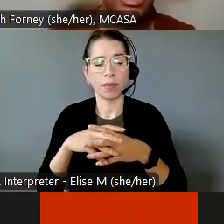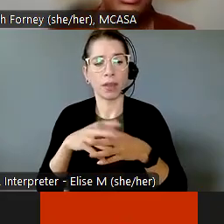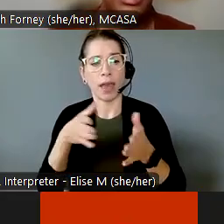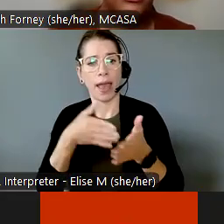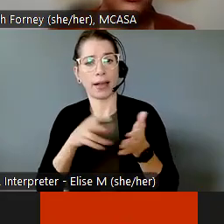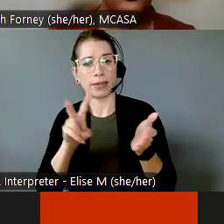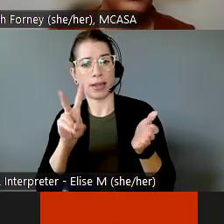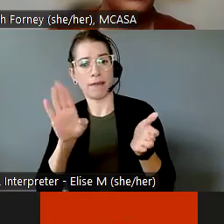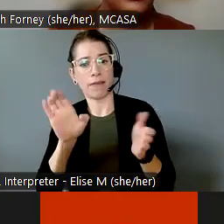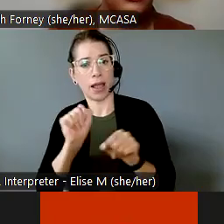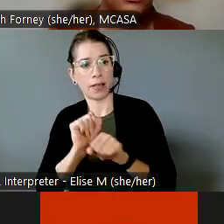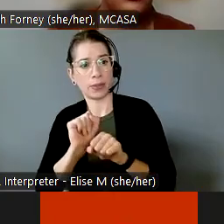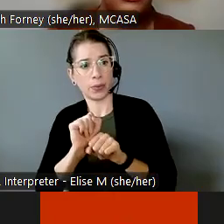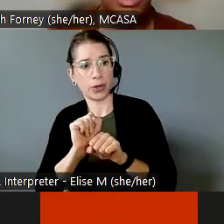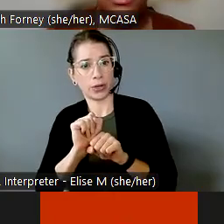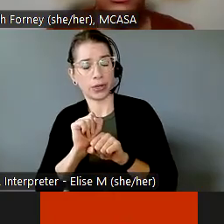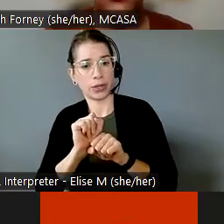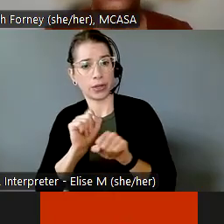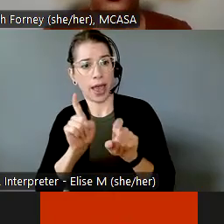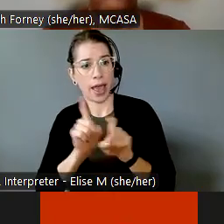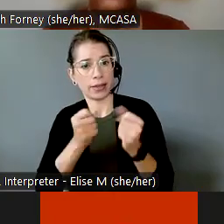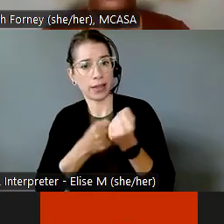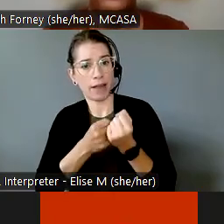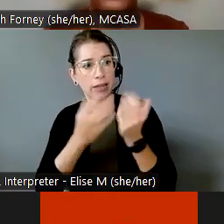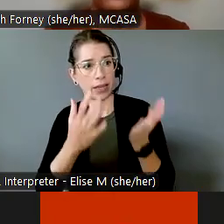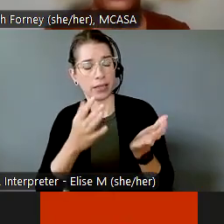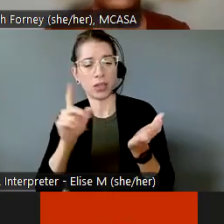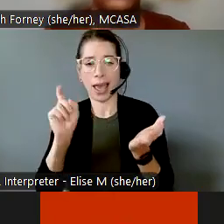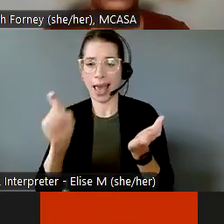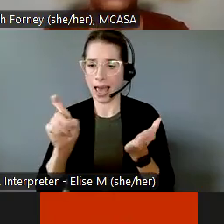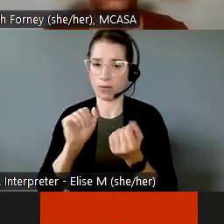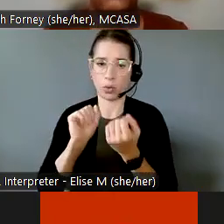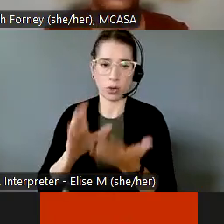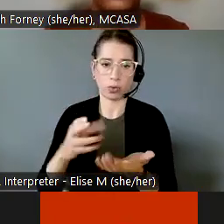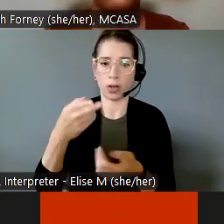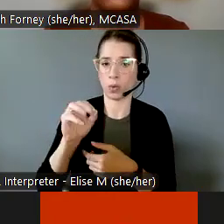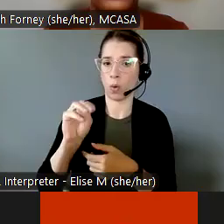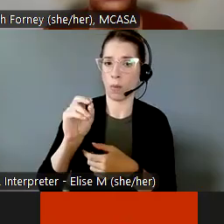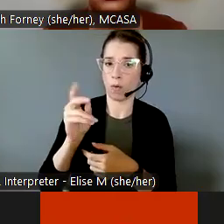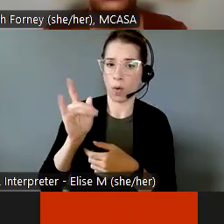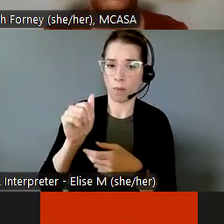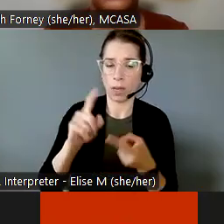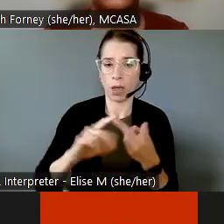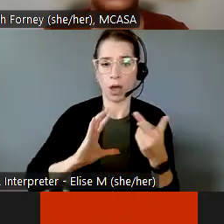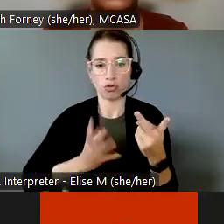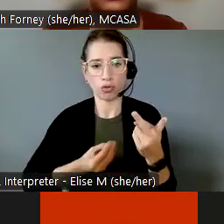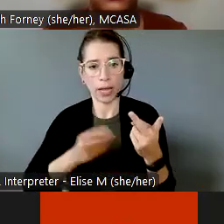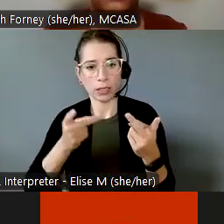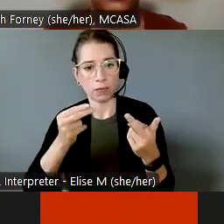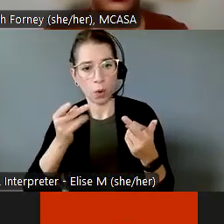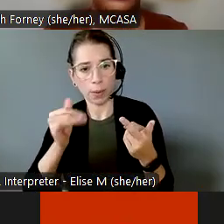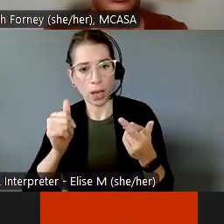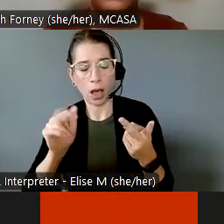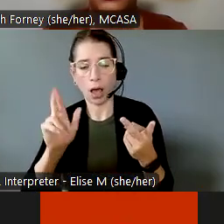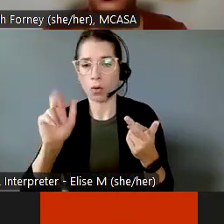advocates and not address that homophobia and transphobia and racism and